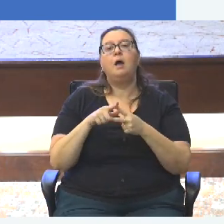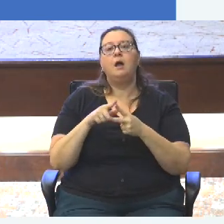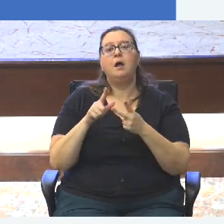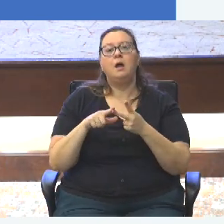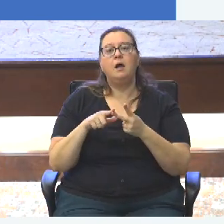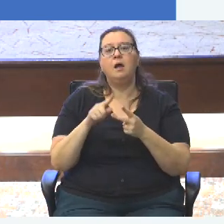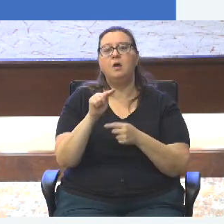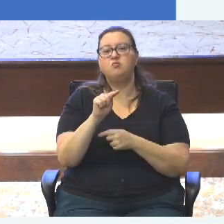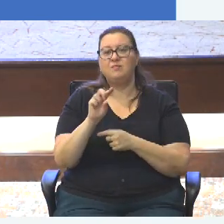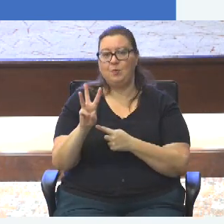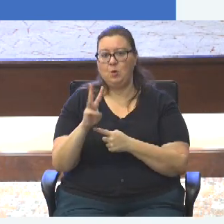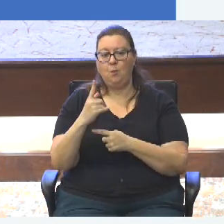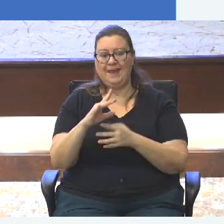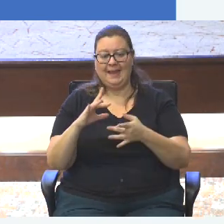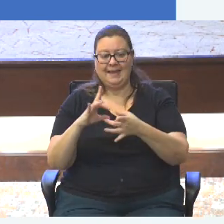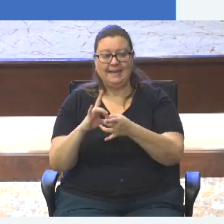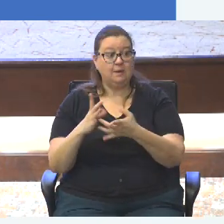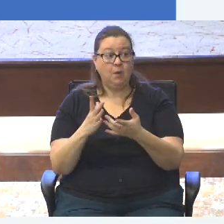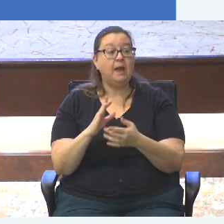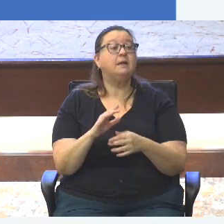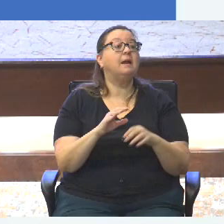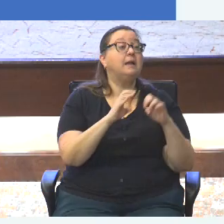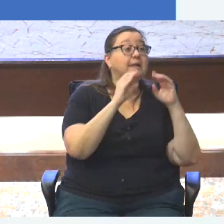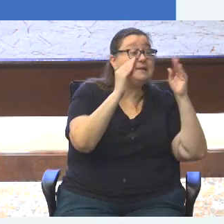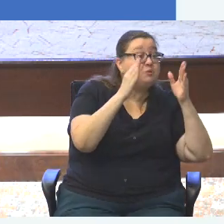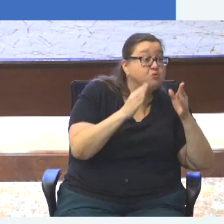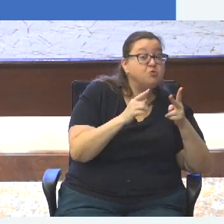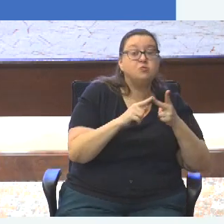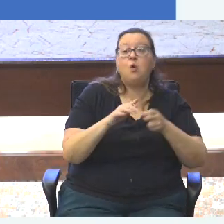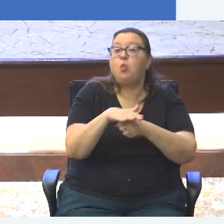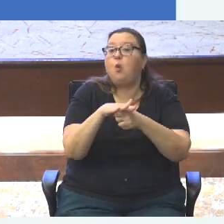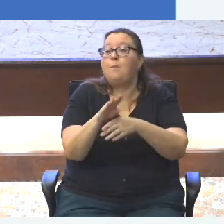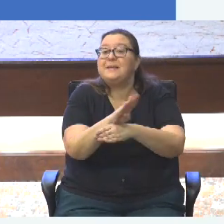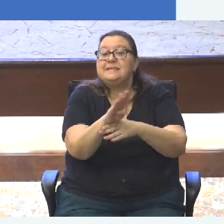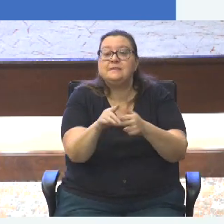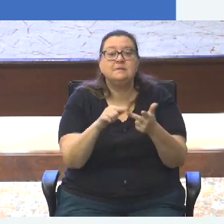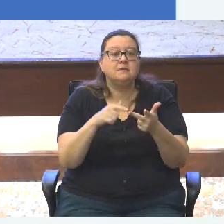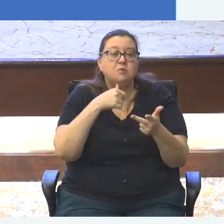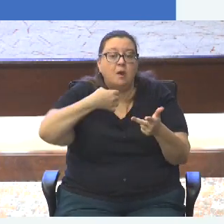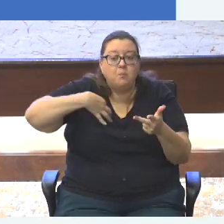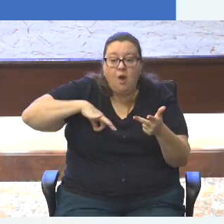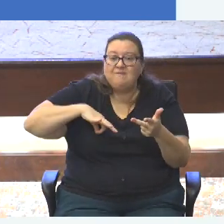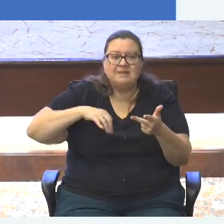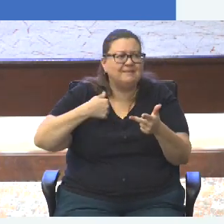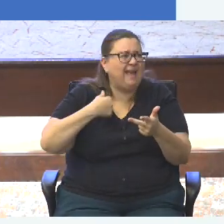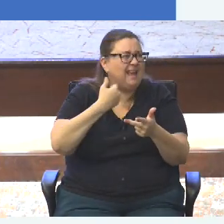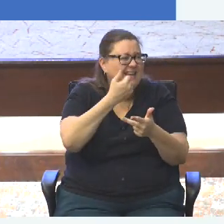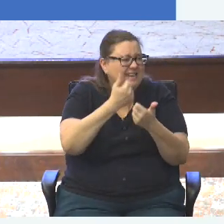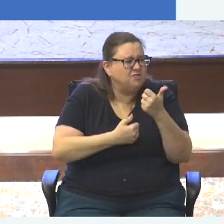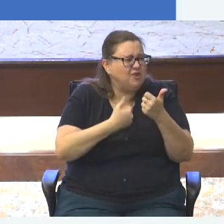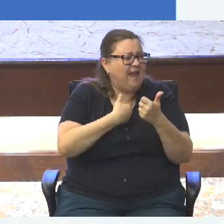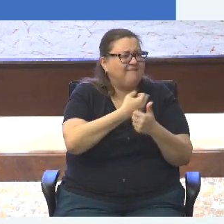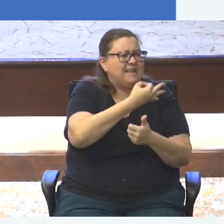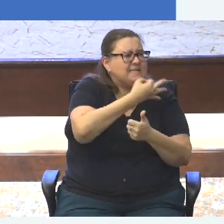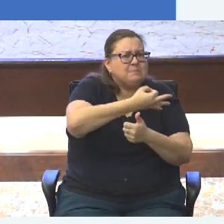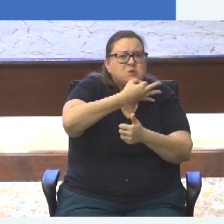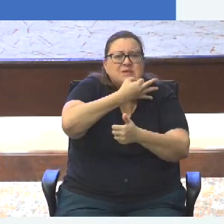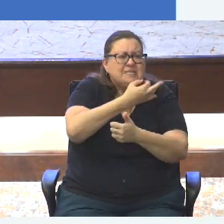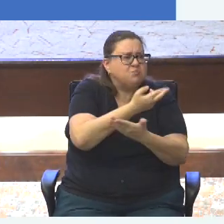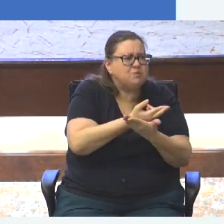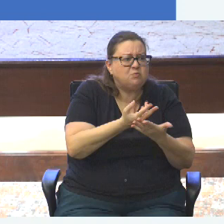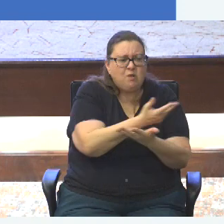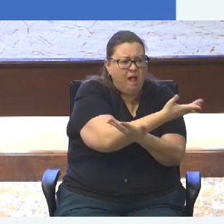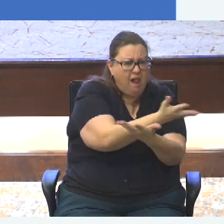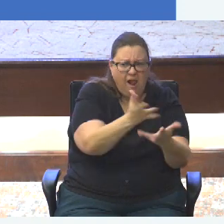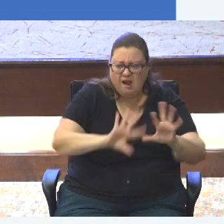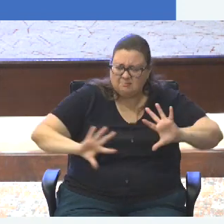connecting educators, local businesses, and nonprofits to share their expertise and resources, ensuring a meaningful and